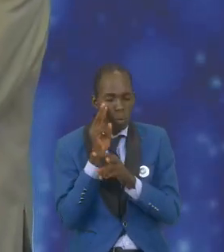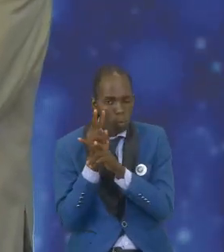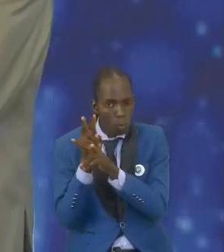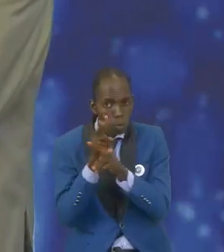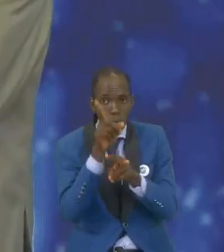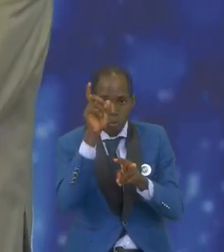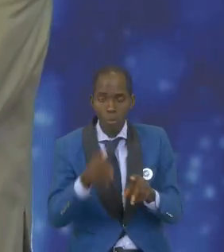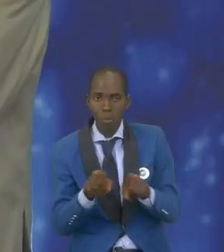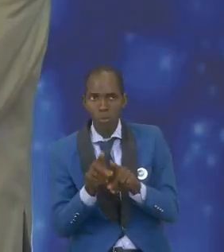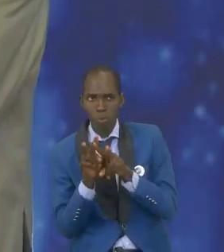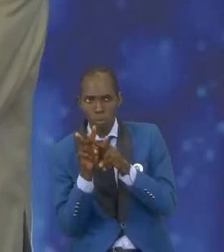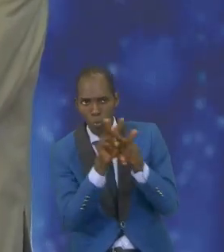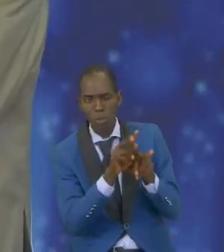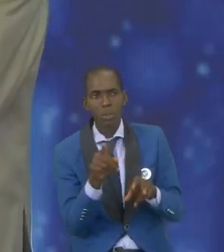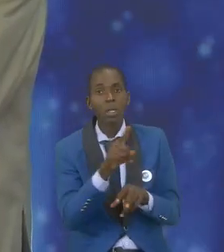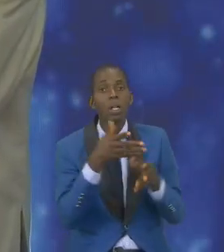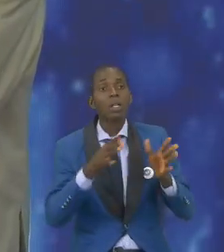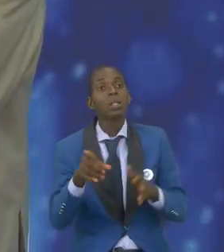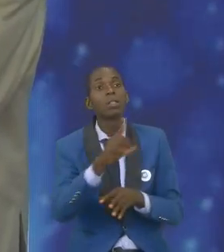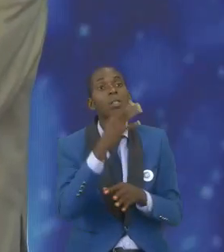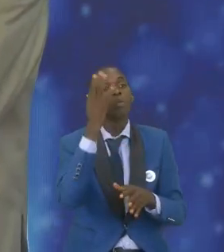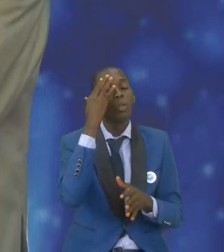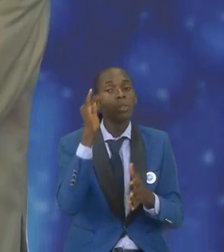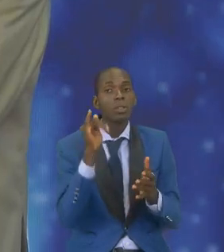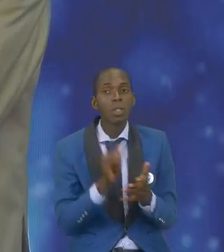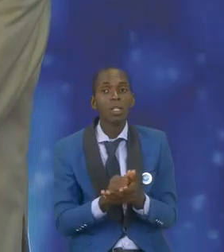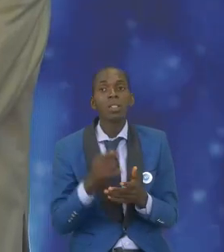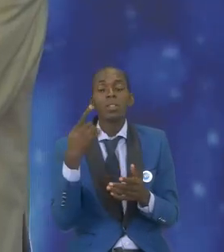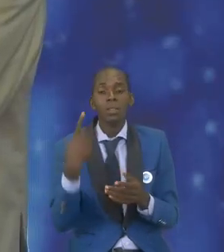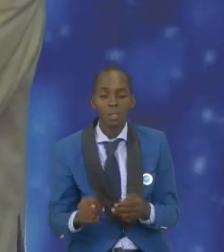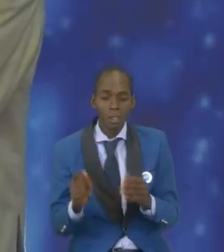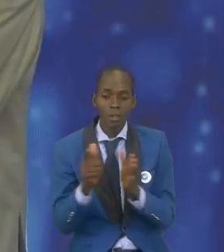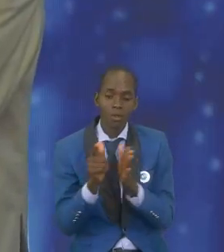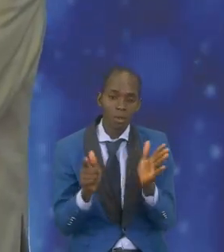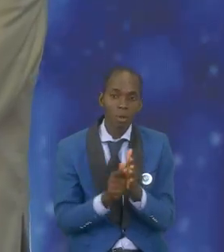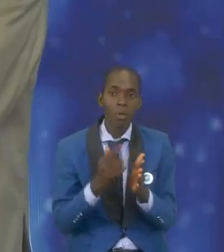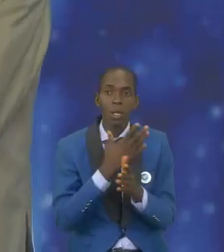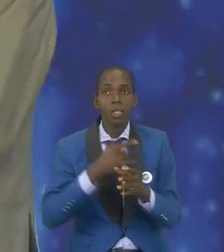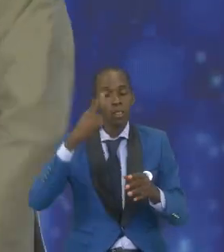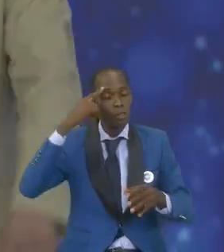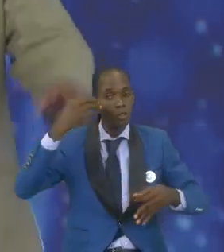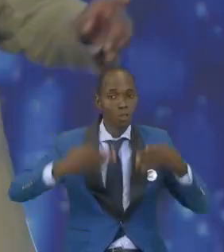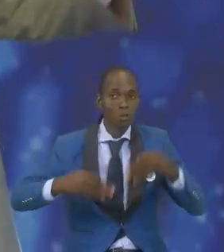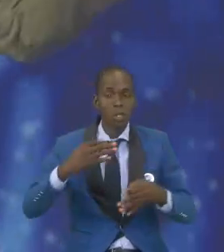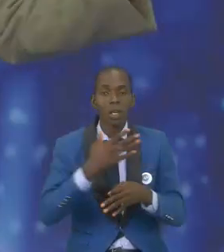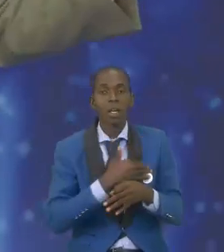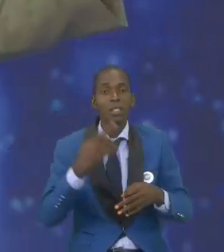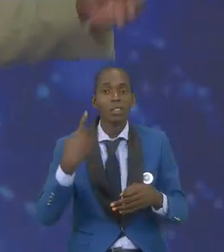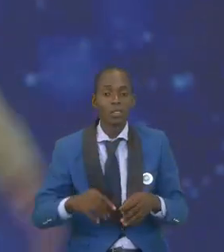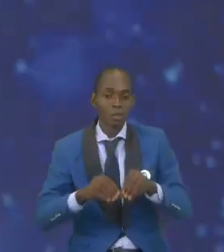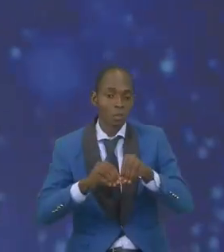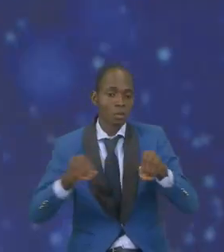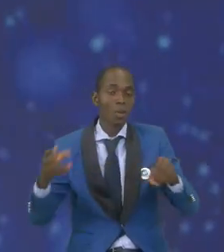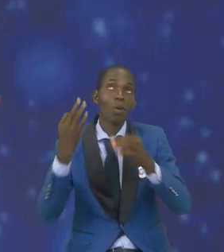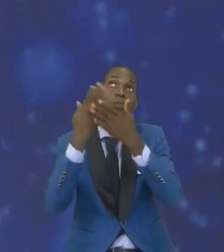watching them and let them know the edict of heaven, the decree of heaven, and the